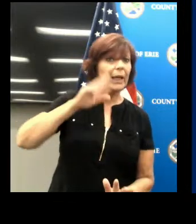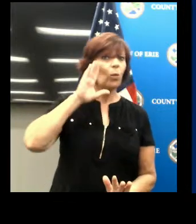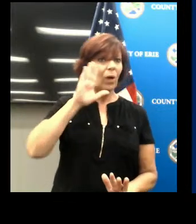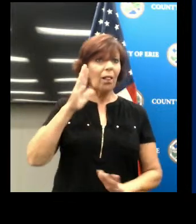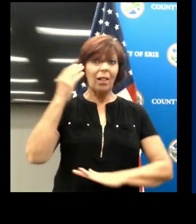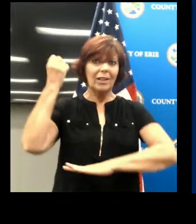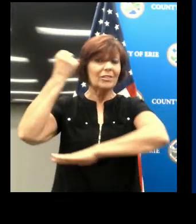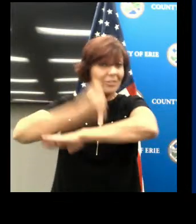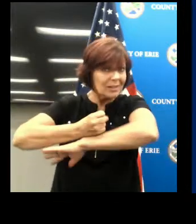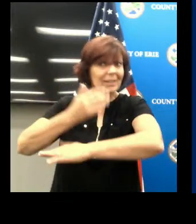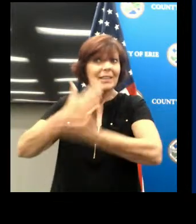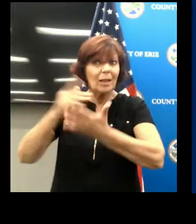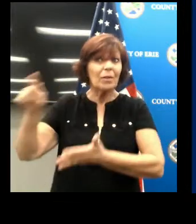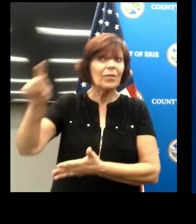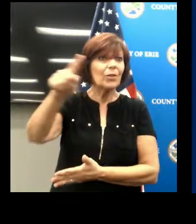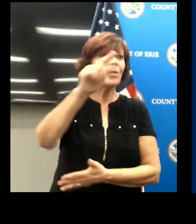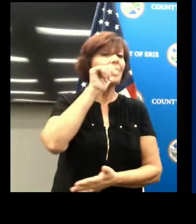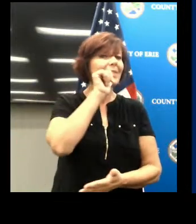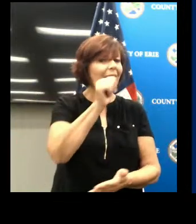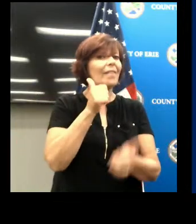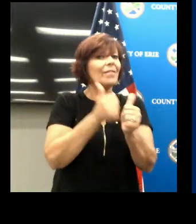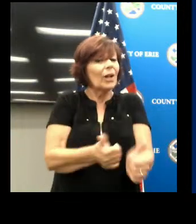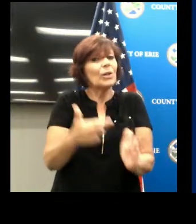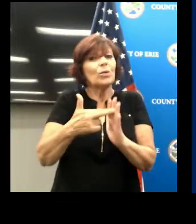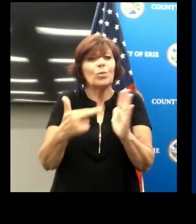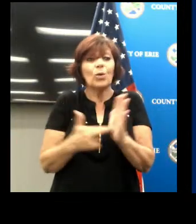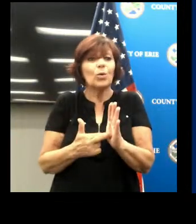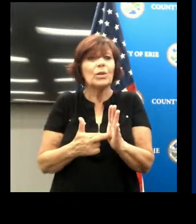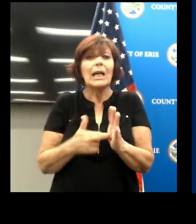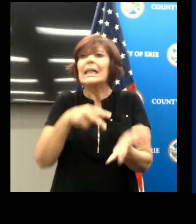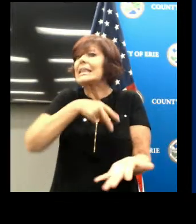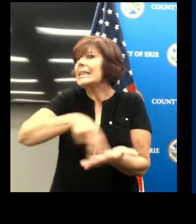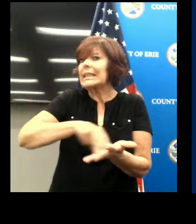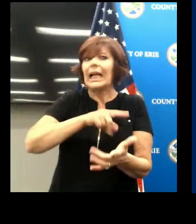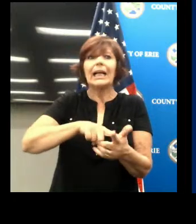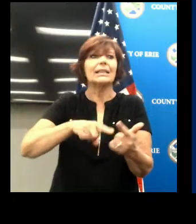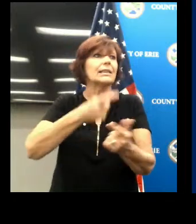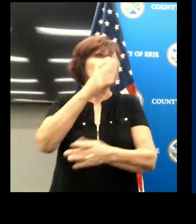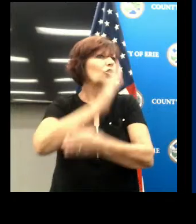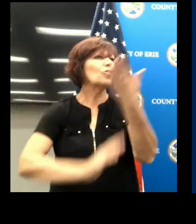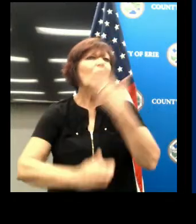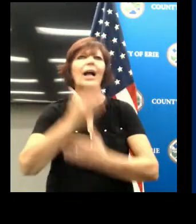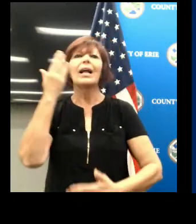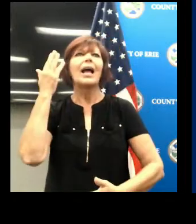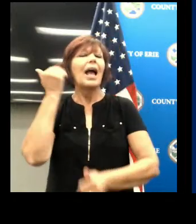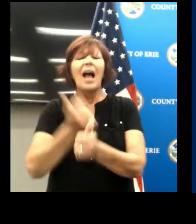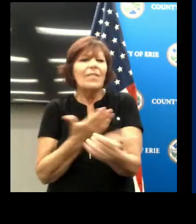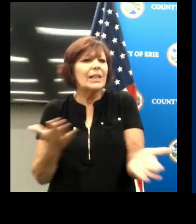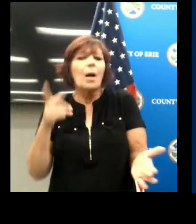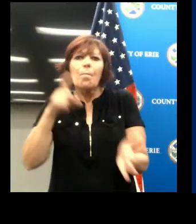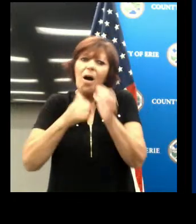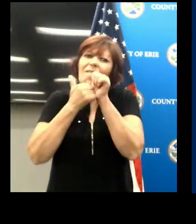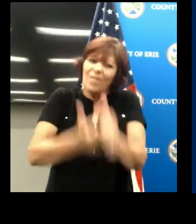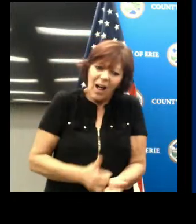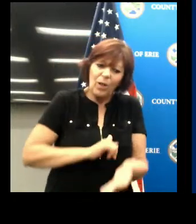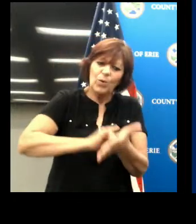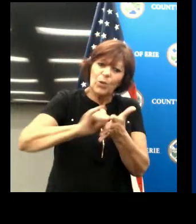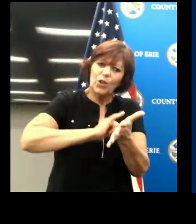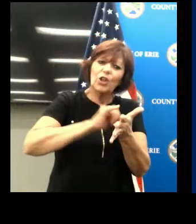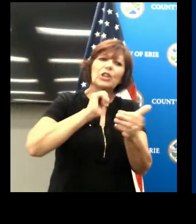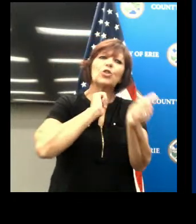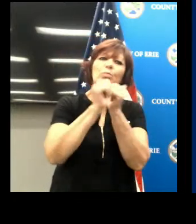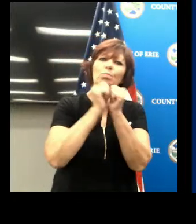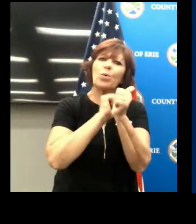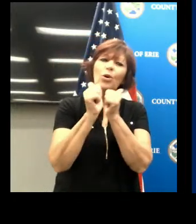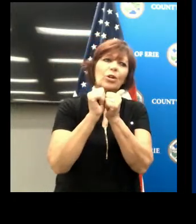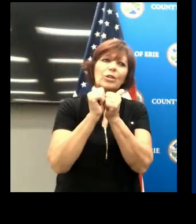some of you down for not following the rules. It includes everything: dance studios, martial arts studios. They must follow the New York Forward Sports and Recreation